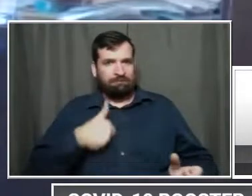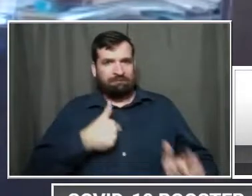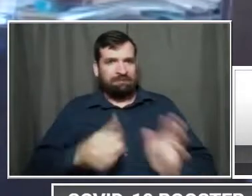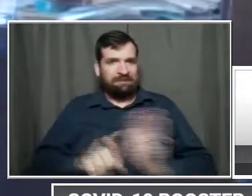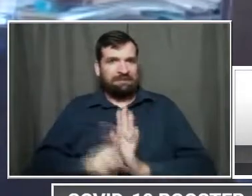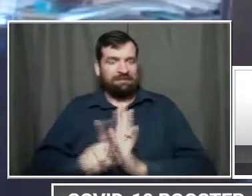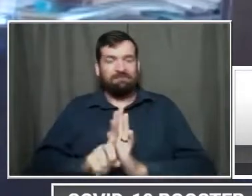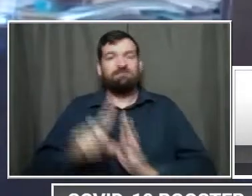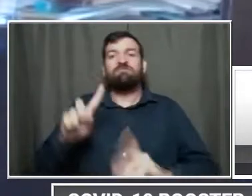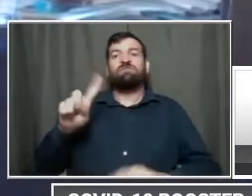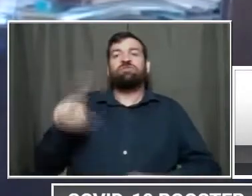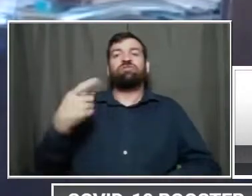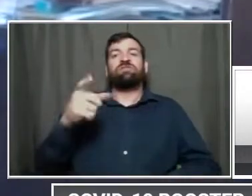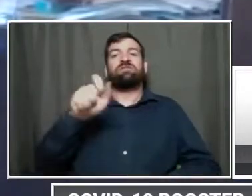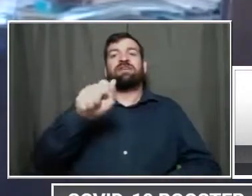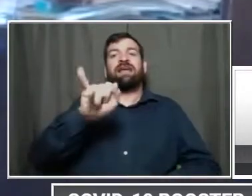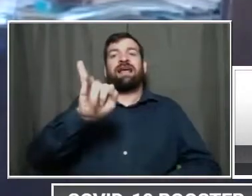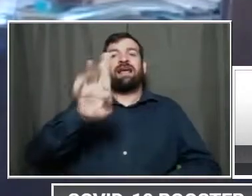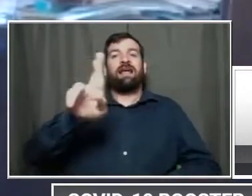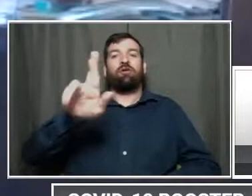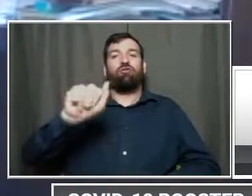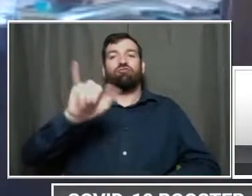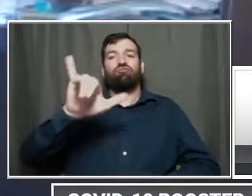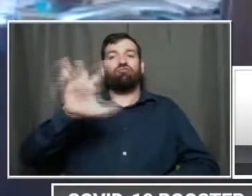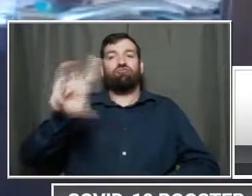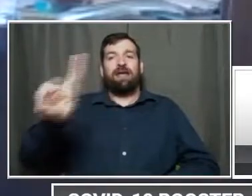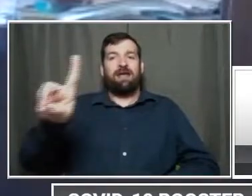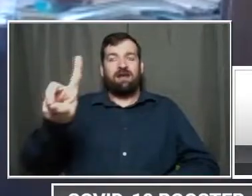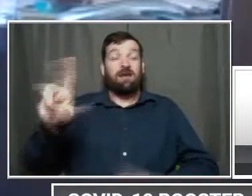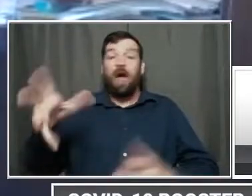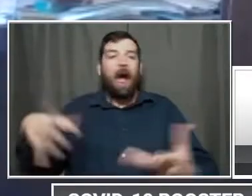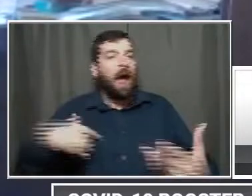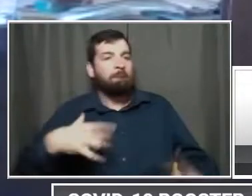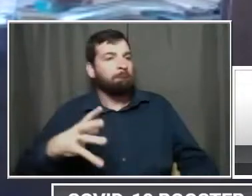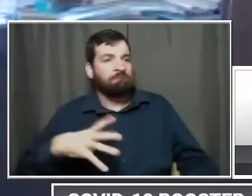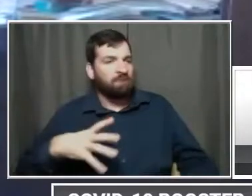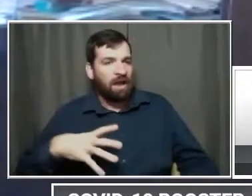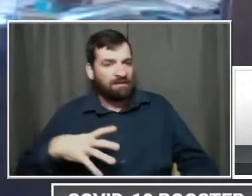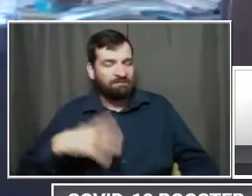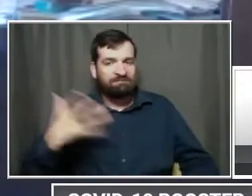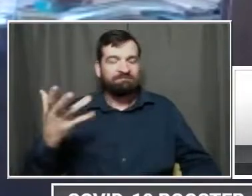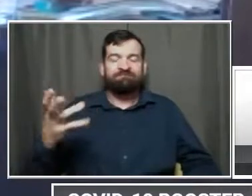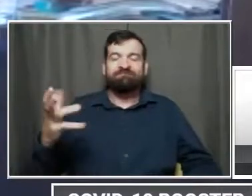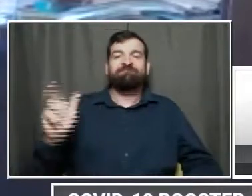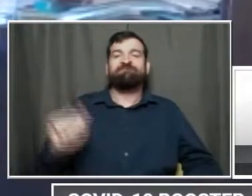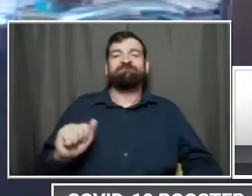That was just an air raid going off. I'm okay. But it is dire.